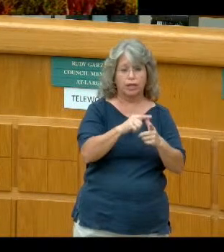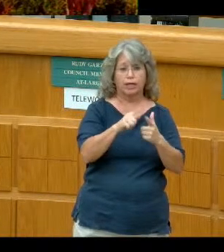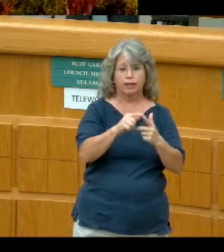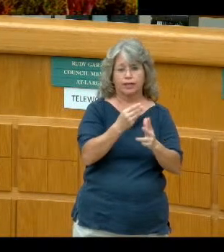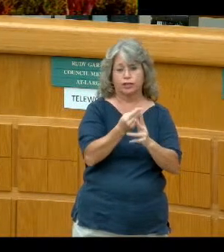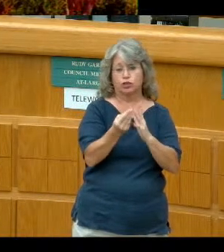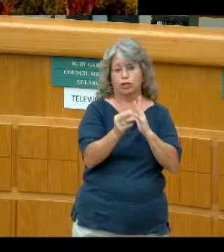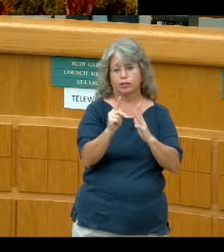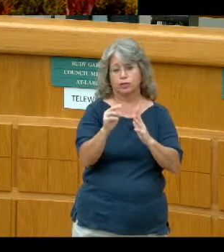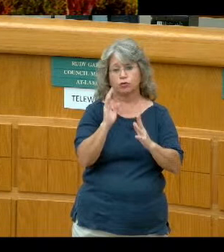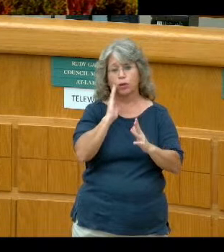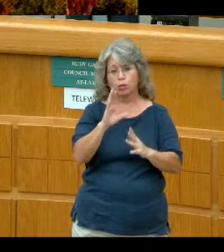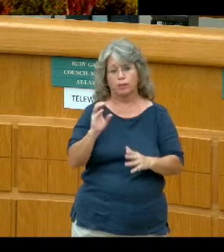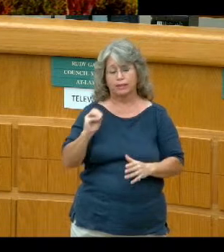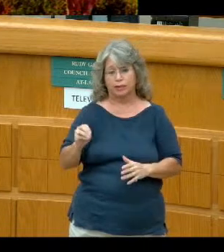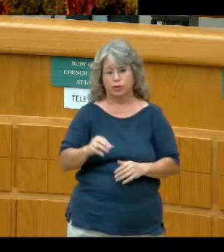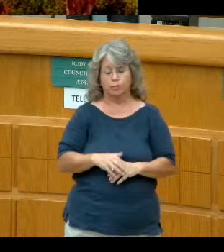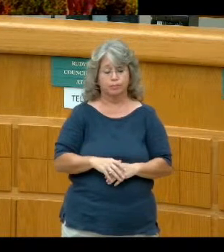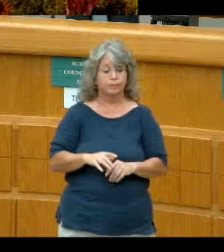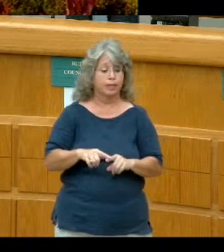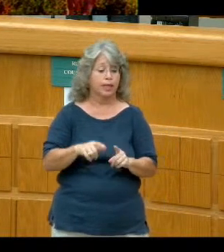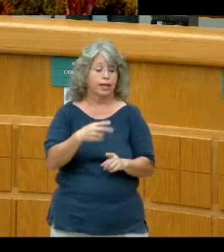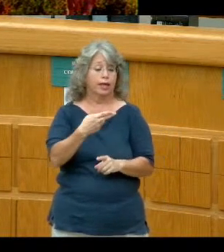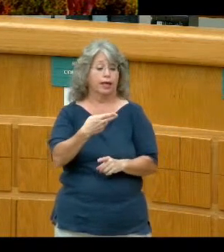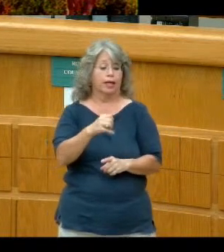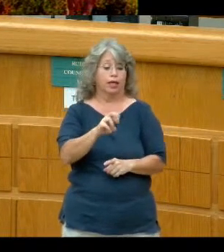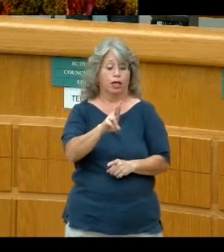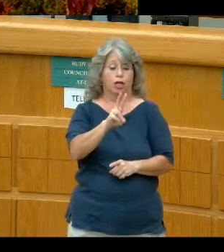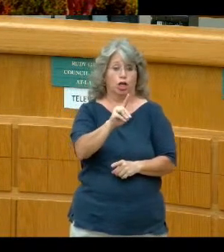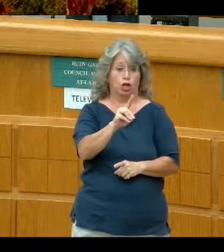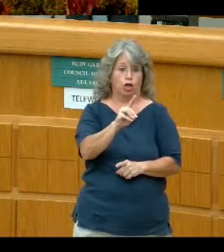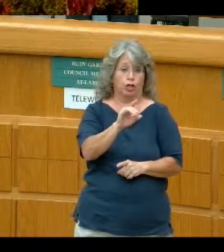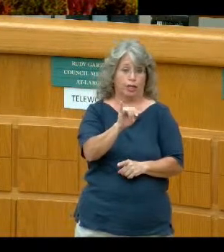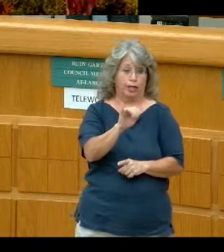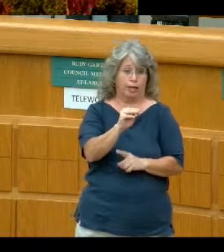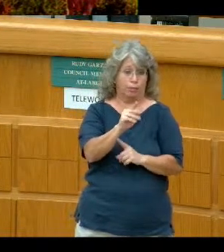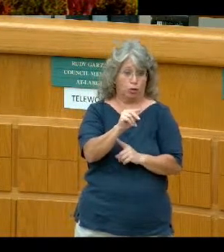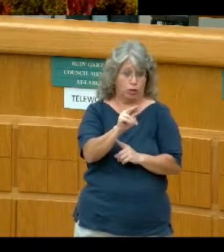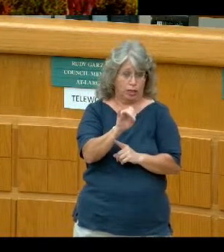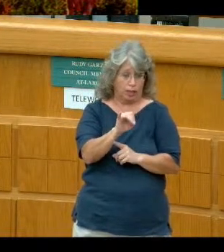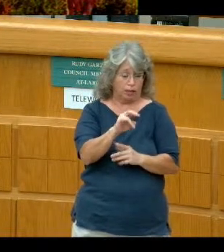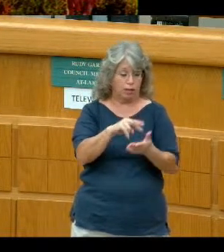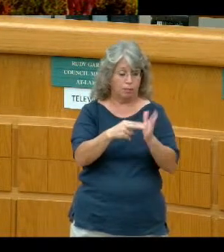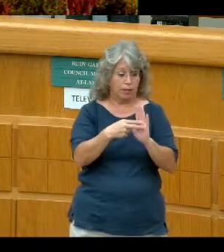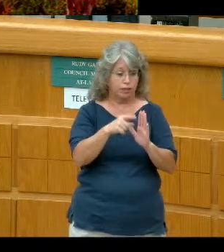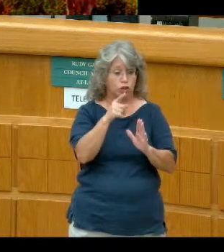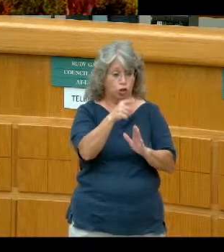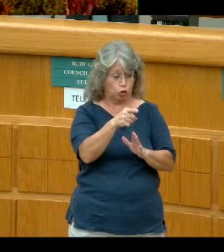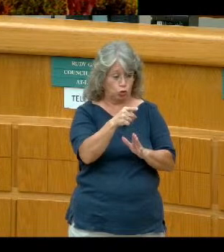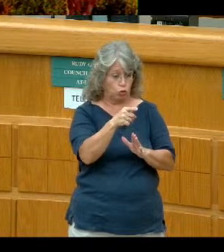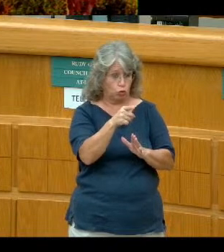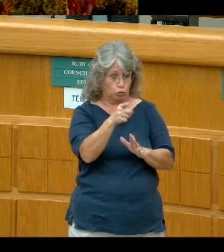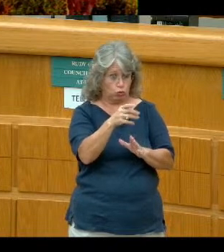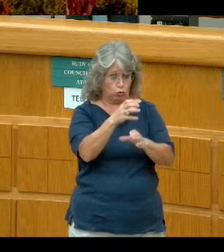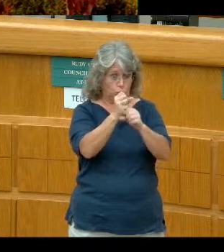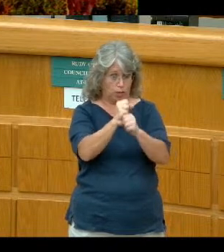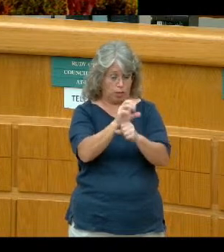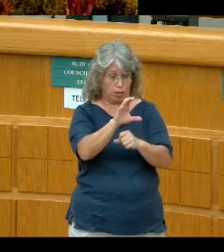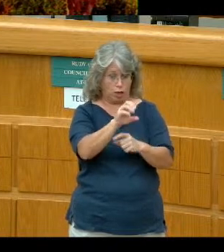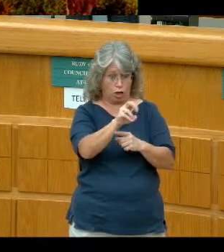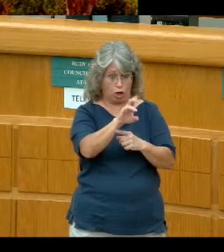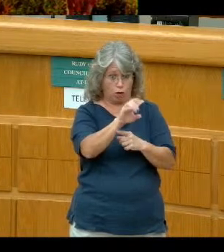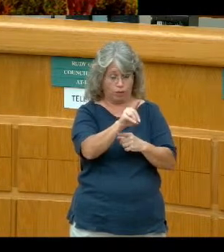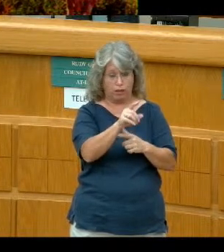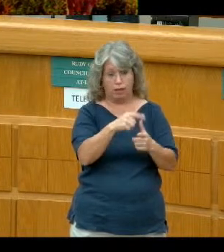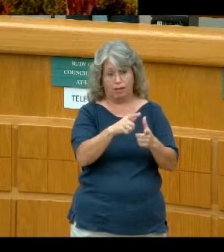immunity works. But the way herd immunity also works is that you get COVID and you roll the dice on whether you're going to have